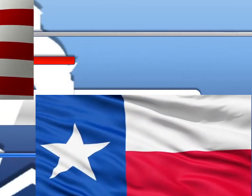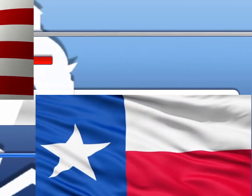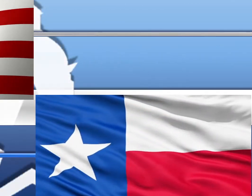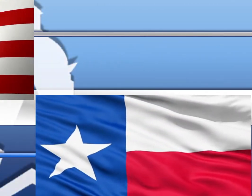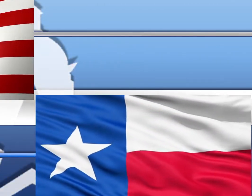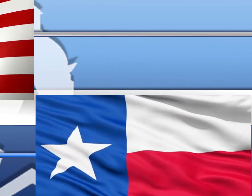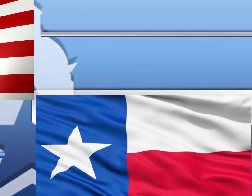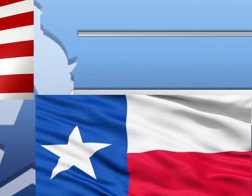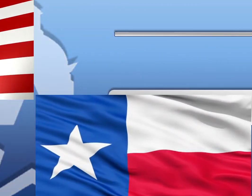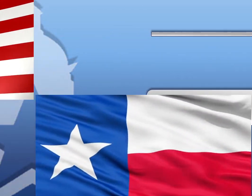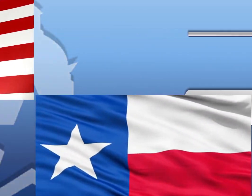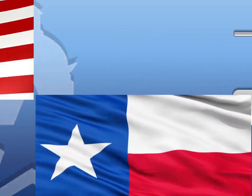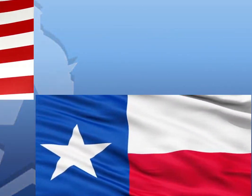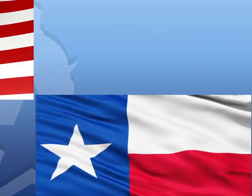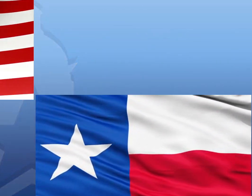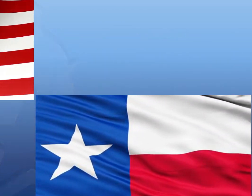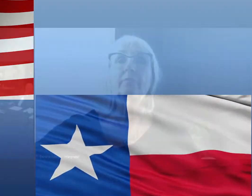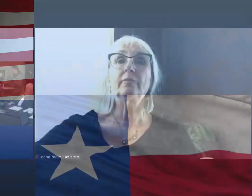Thank you.